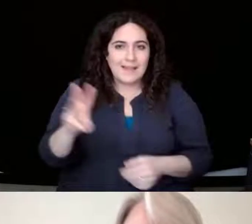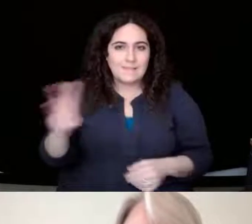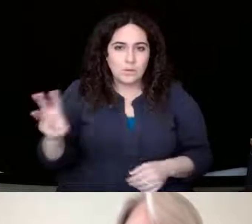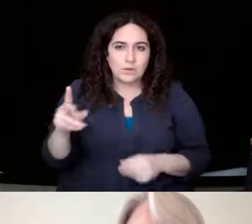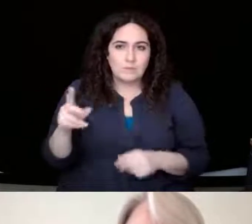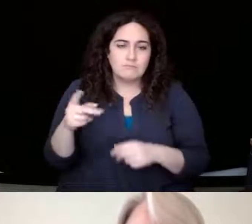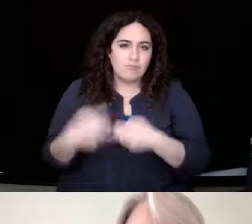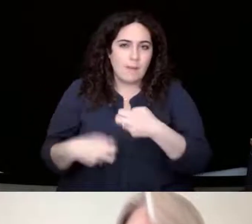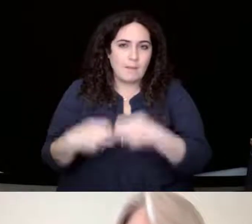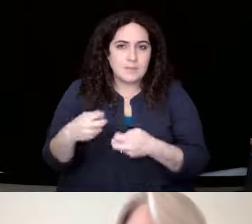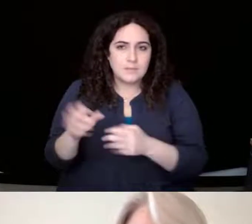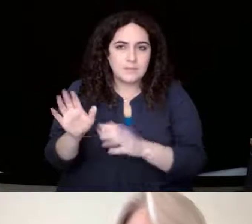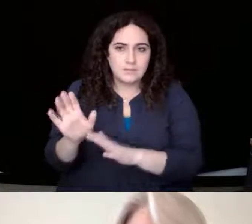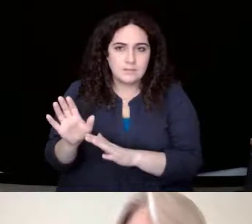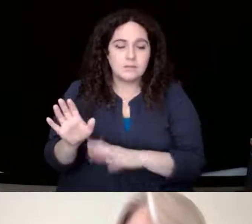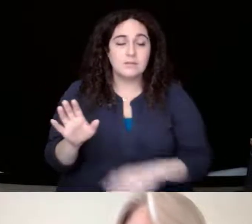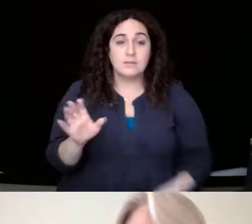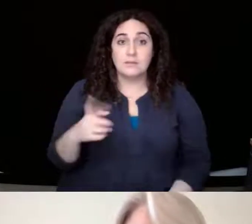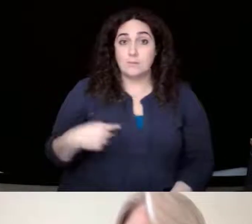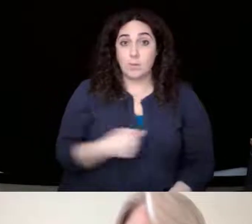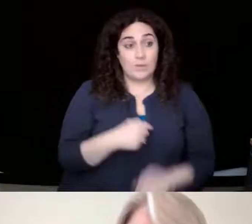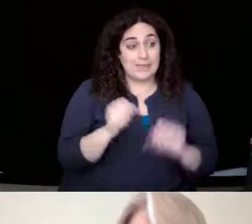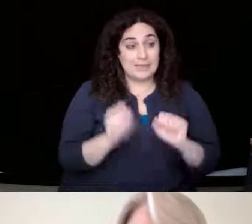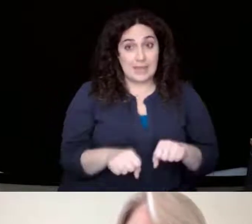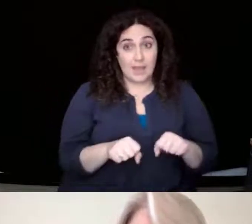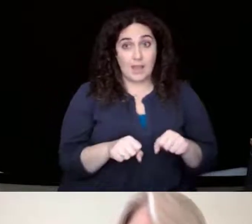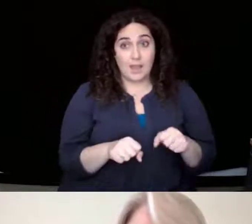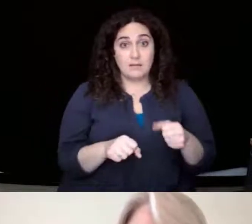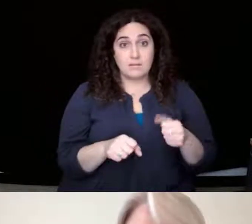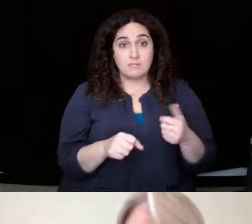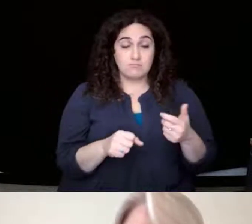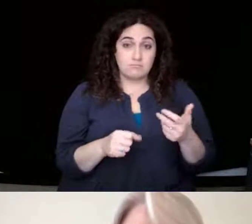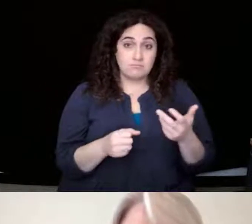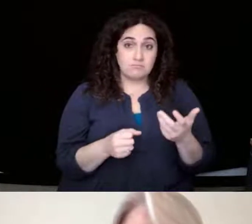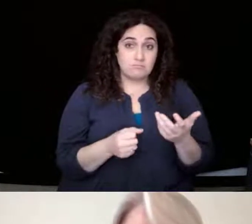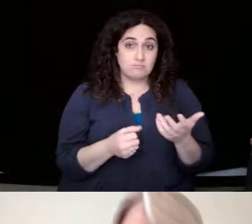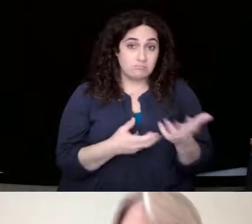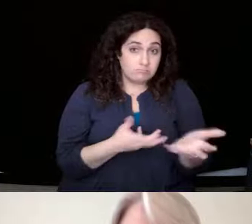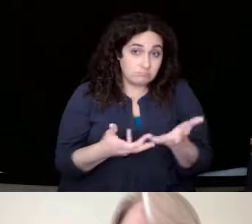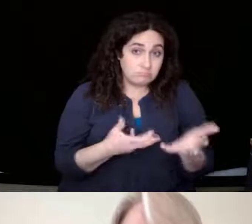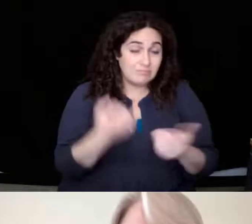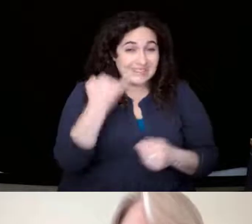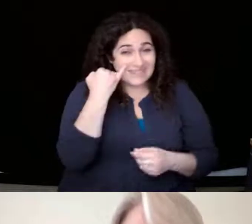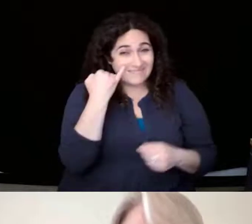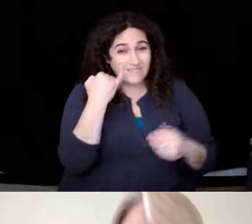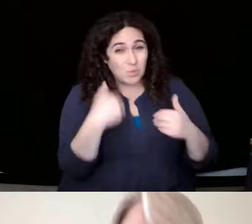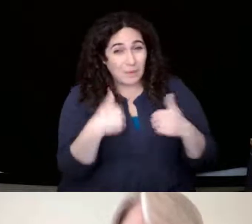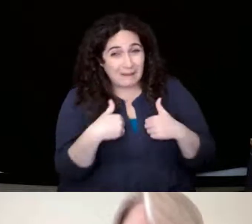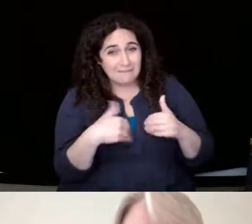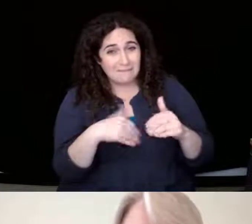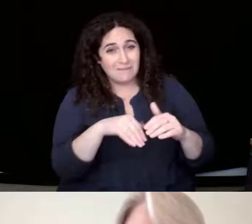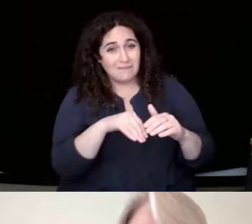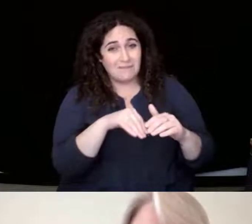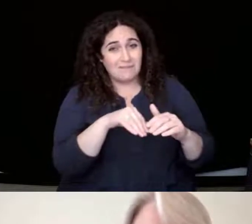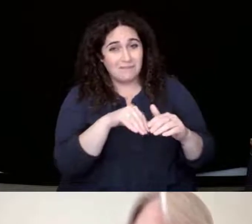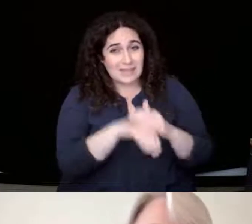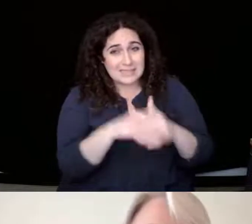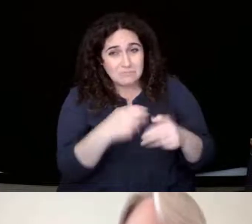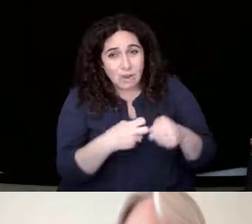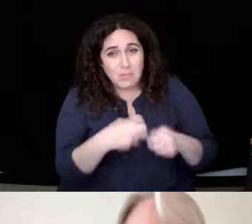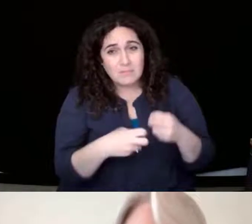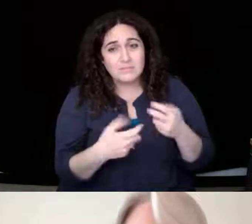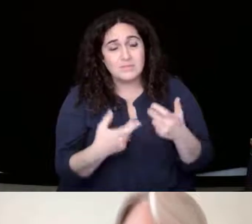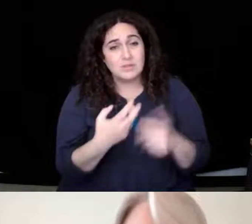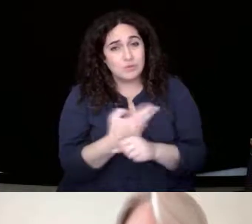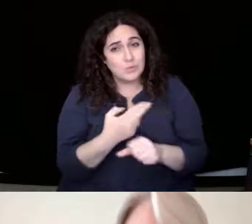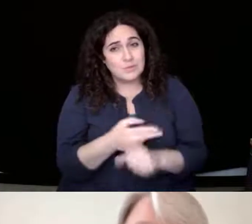level, but we can remedy from another standpoint, if you have accessed a PDF via our services